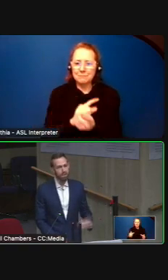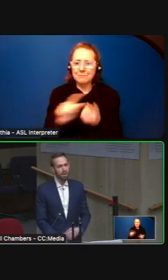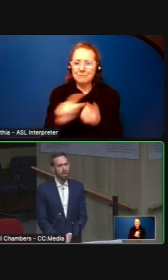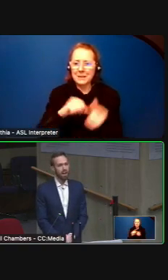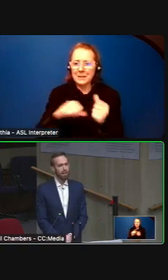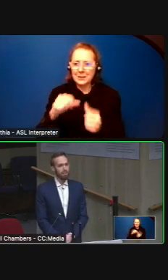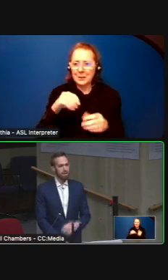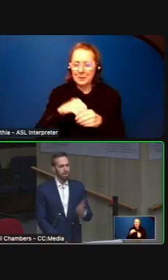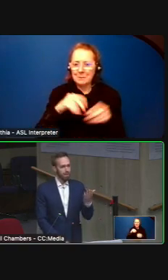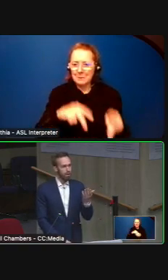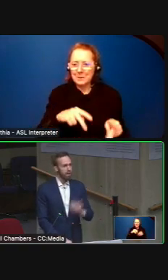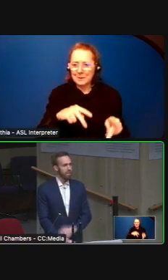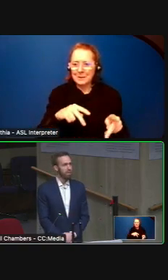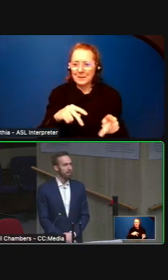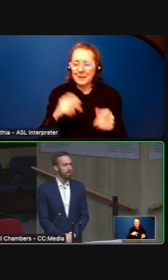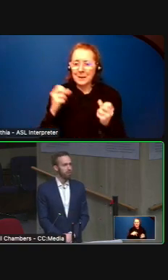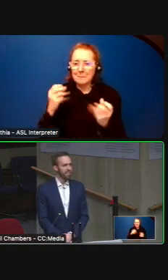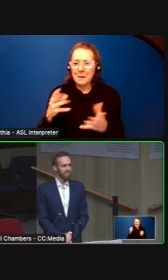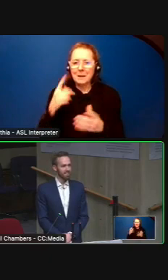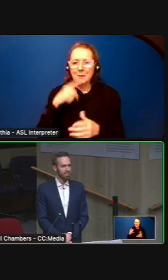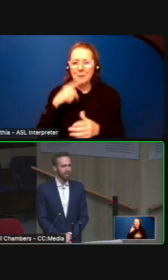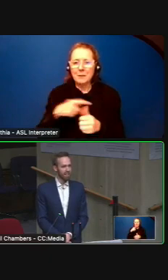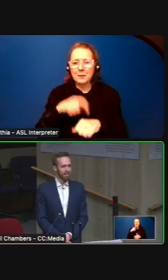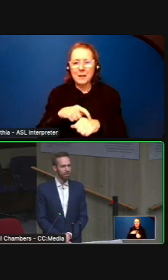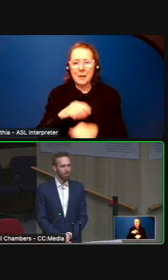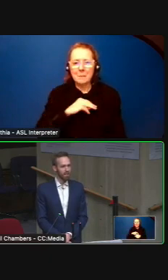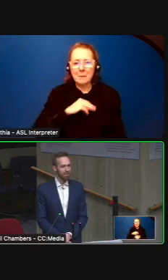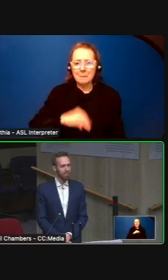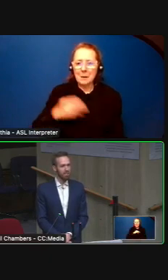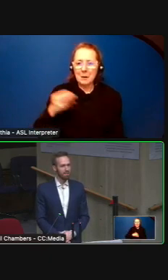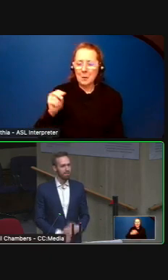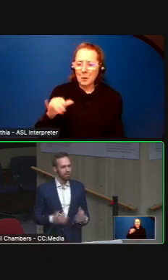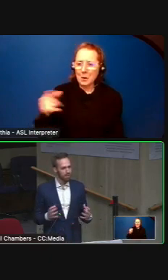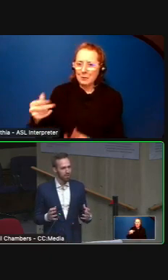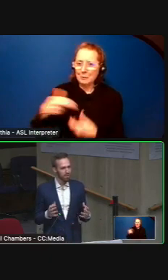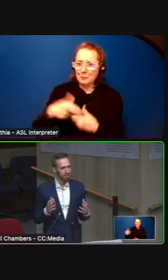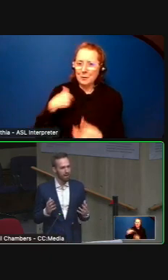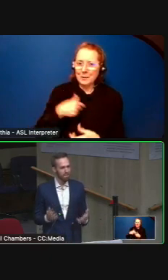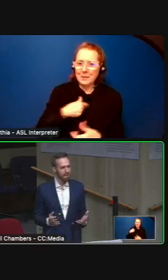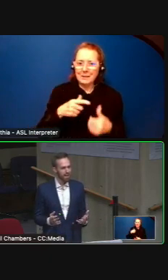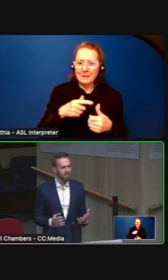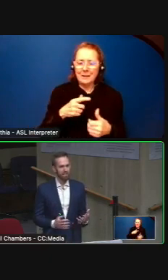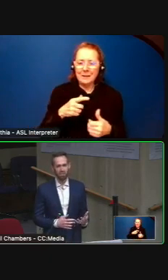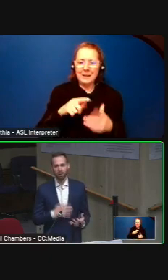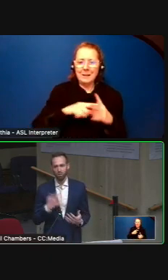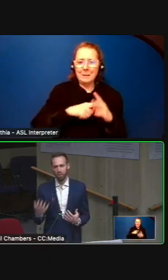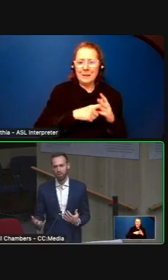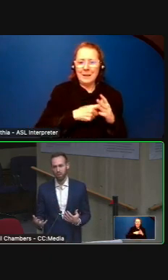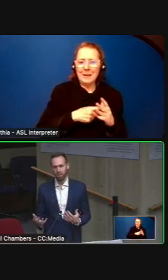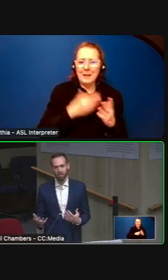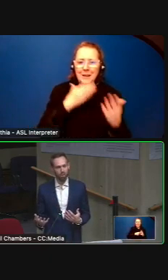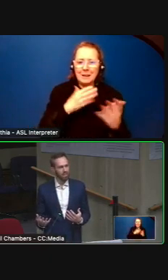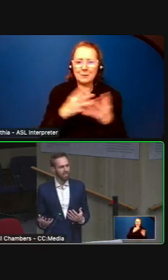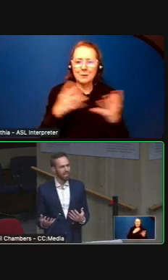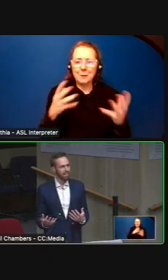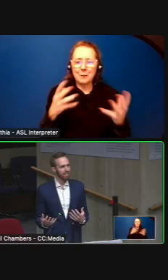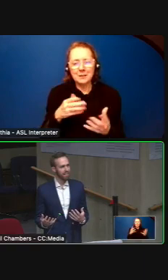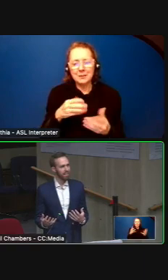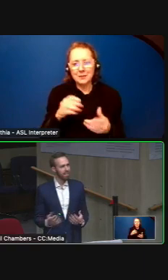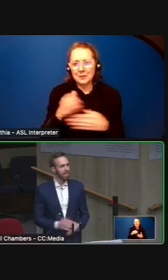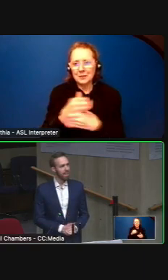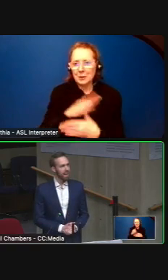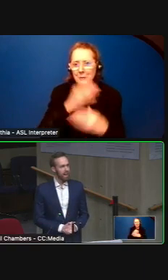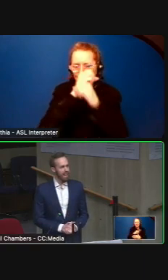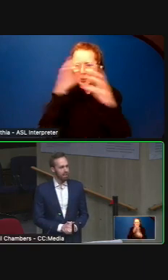time. Mayor Hoy, you were able to join us at the start. Thank you so much to share some of your vision for as mayor and just our role going forward into the next